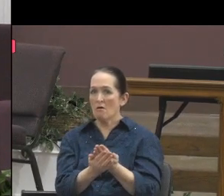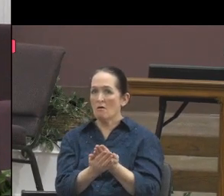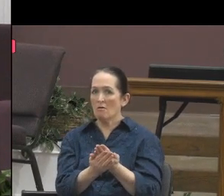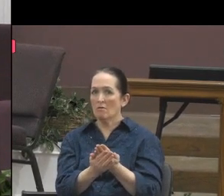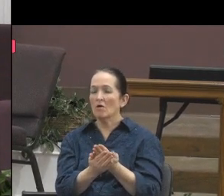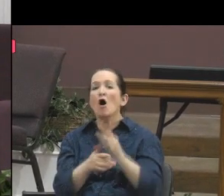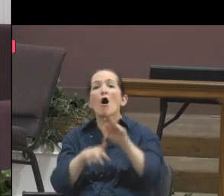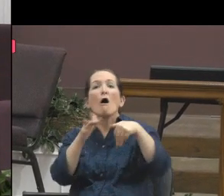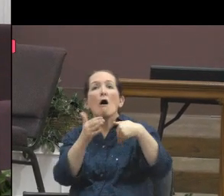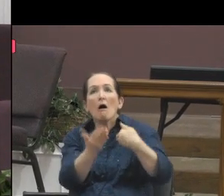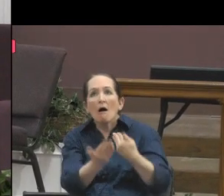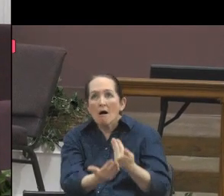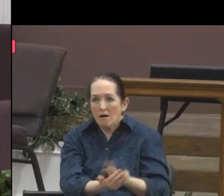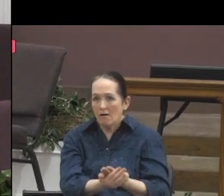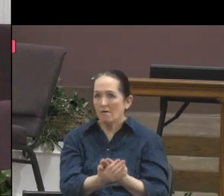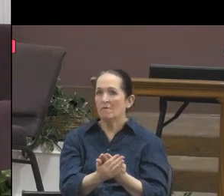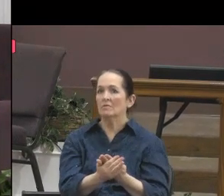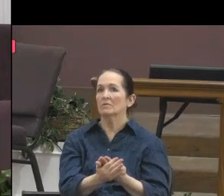All.